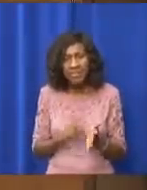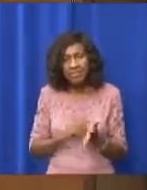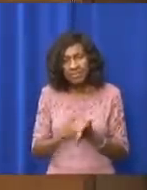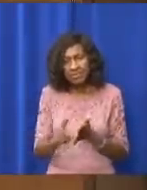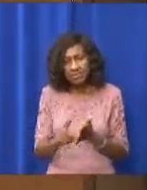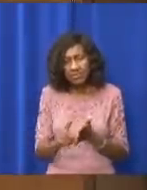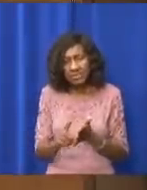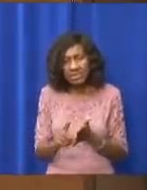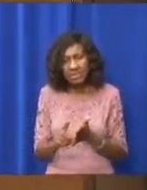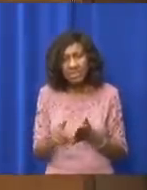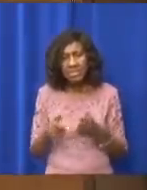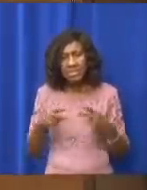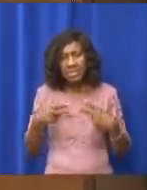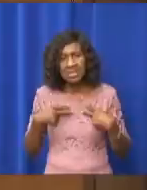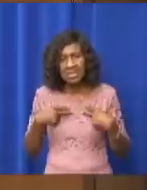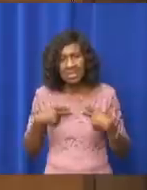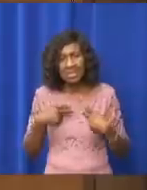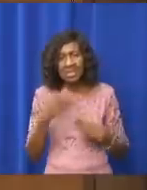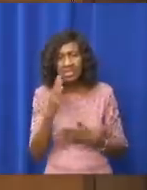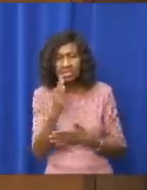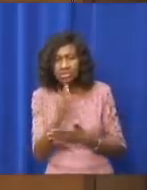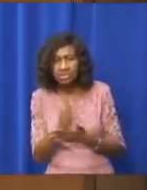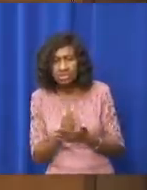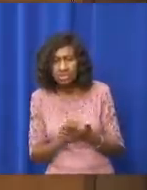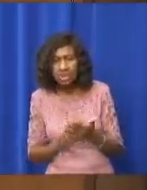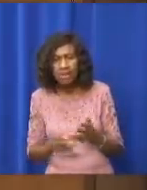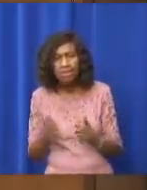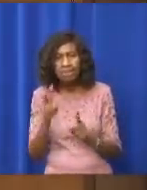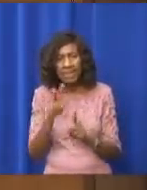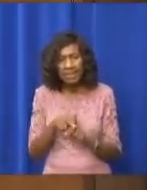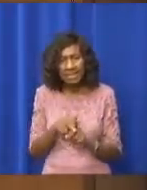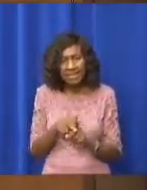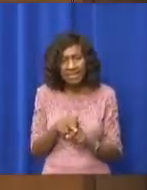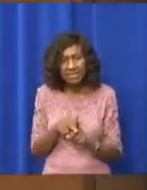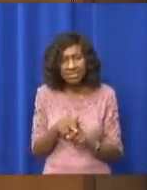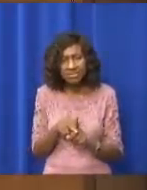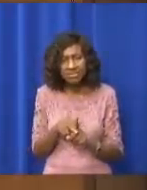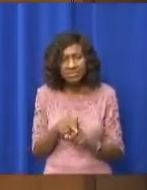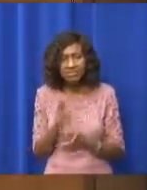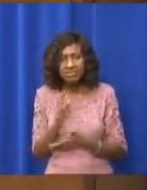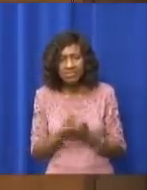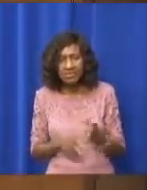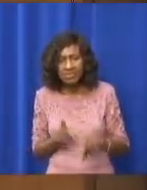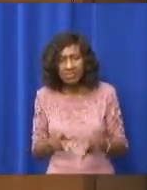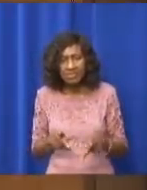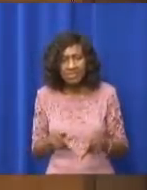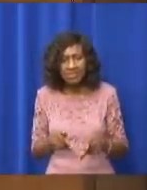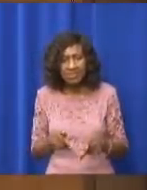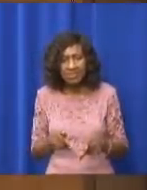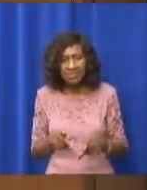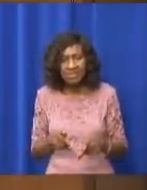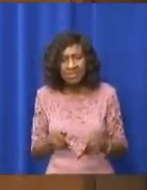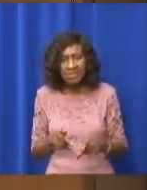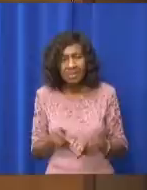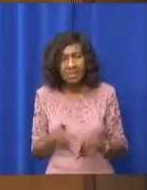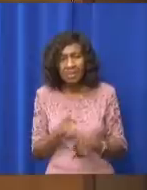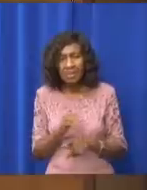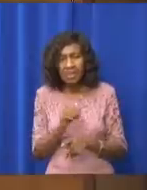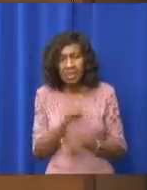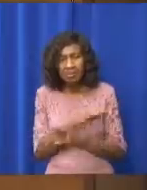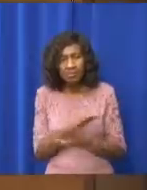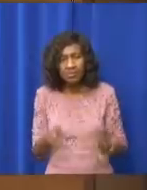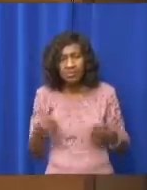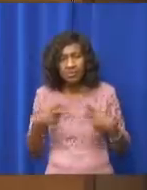a few applications or persons who had interests that were not licensed by the Trade and Business Licensing Board,